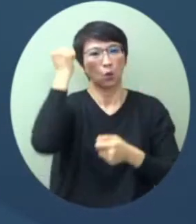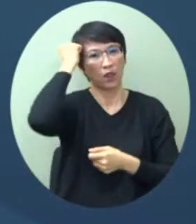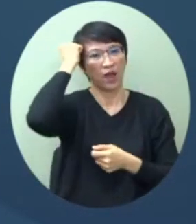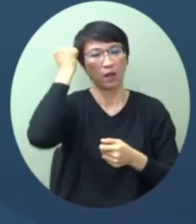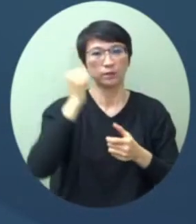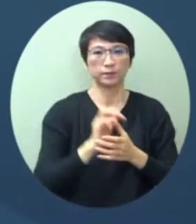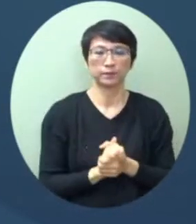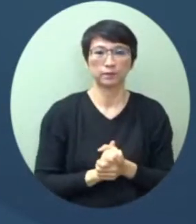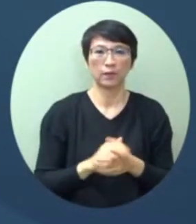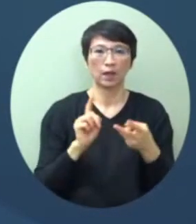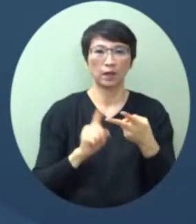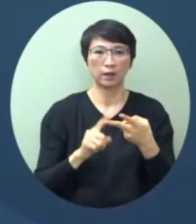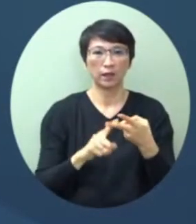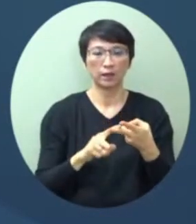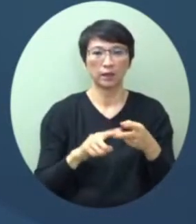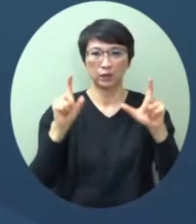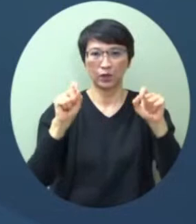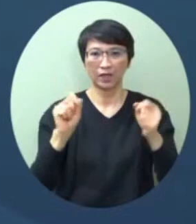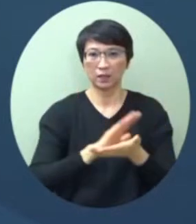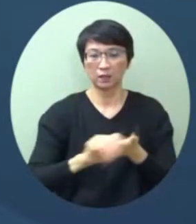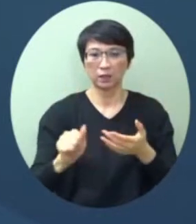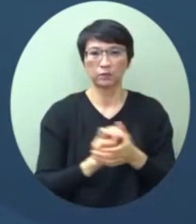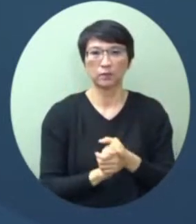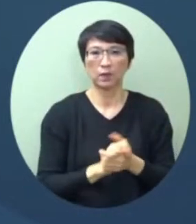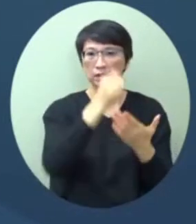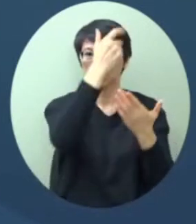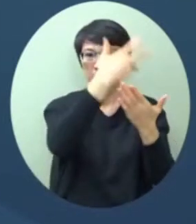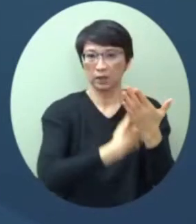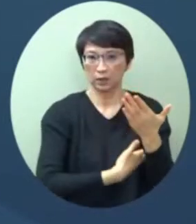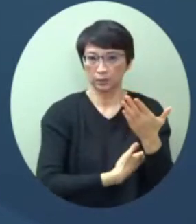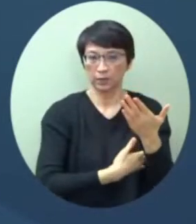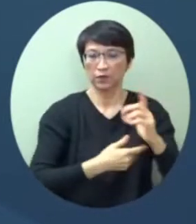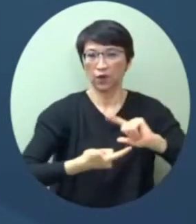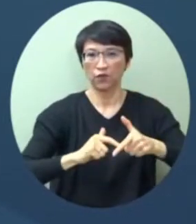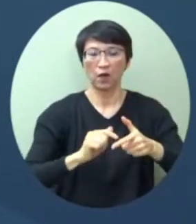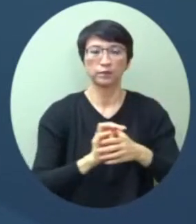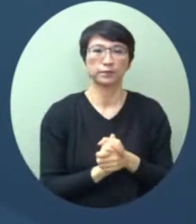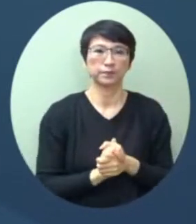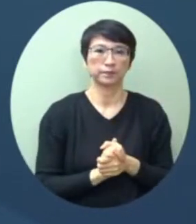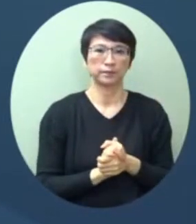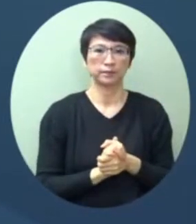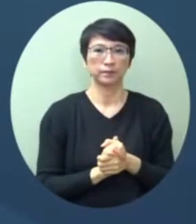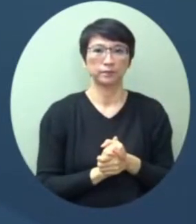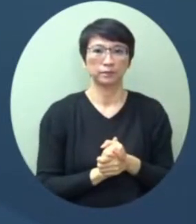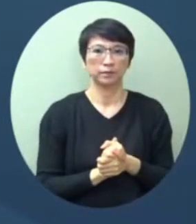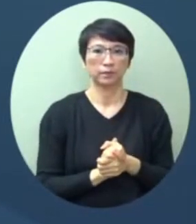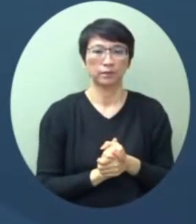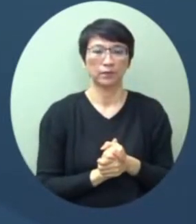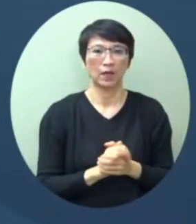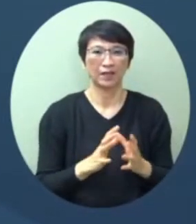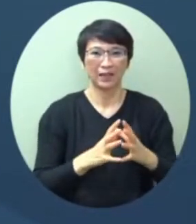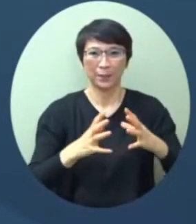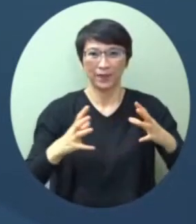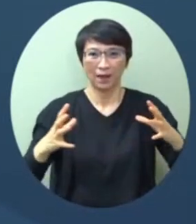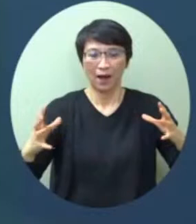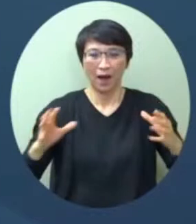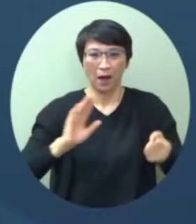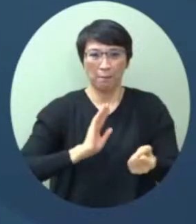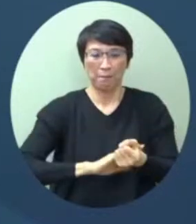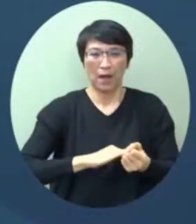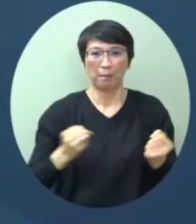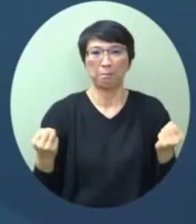brace ourselves again this unprecedented challenge. And the second thing I have to clarify is our strategy and